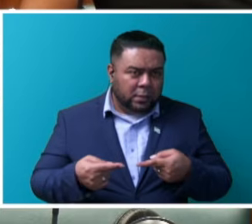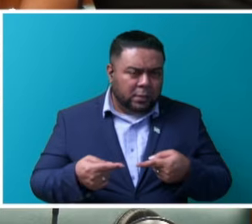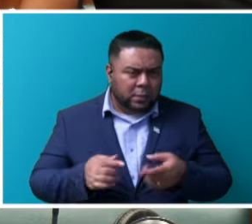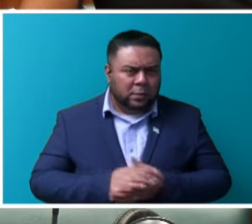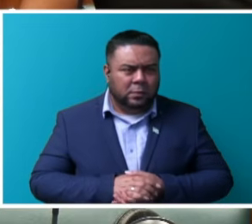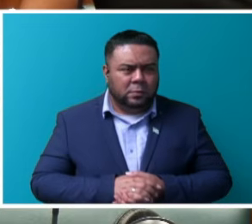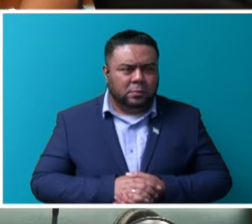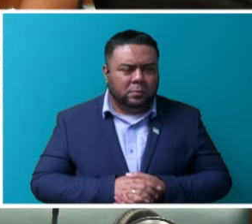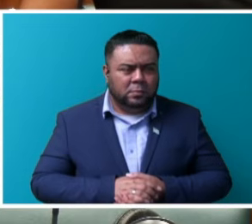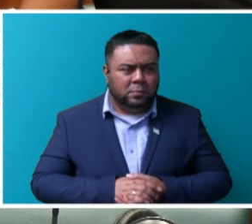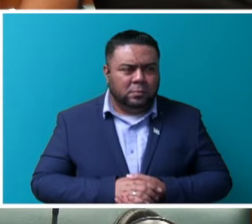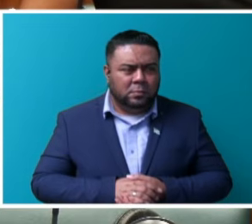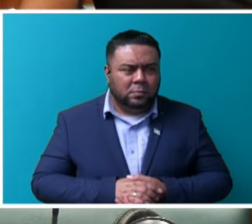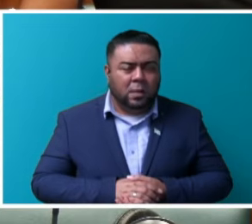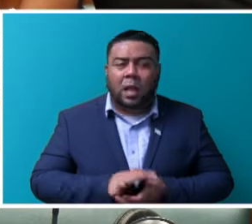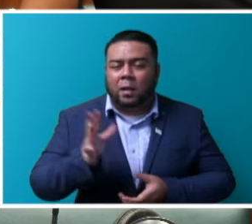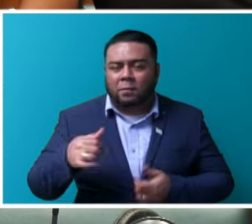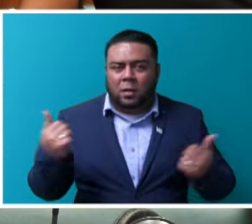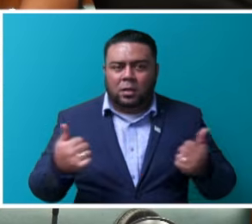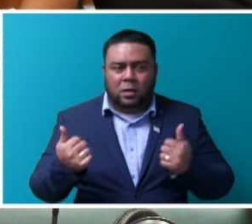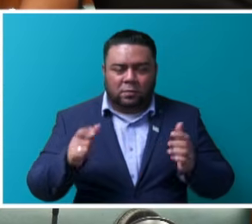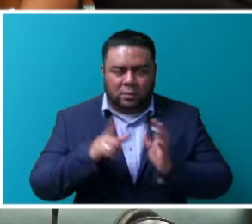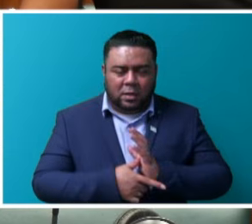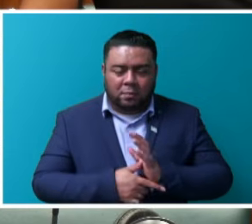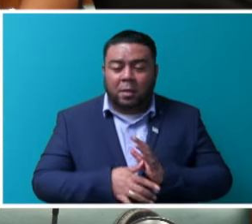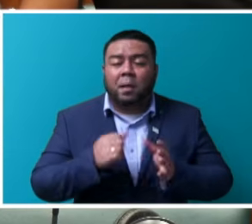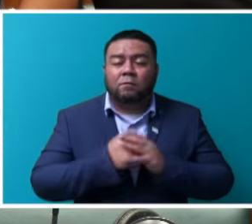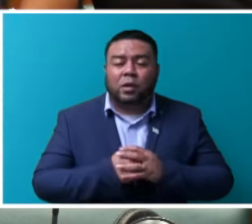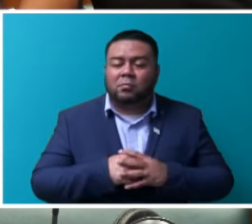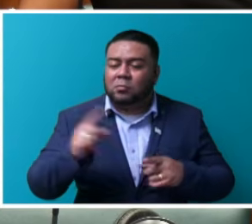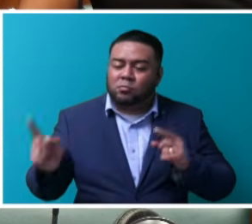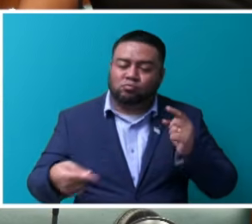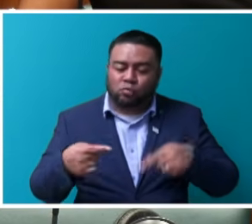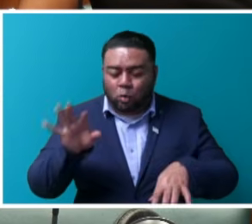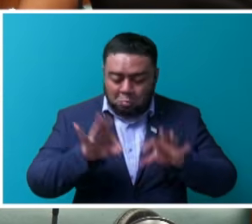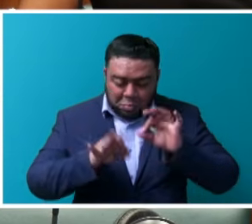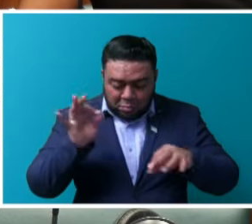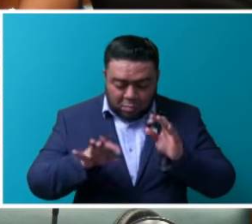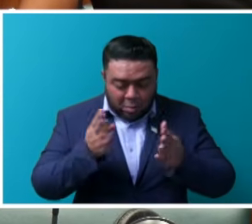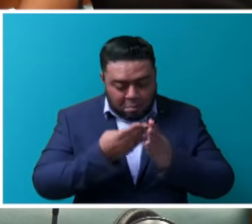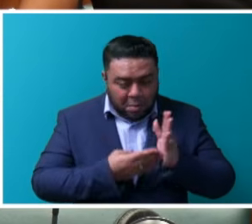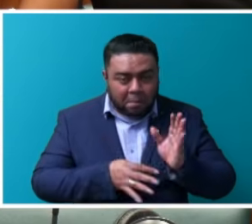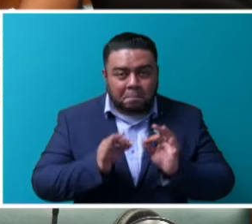A lot of time for my friends on the other side to go through all the bills